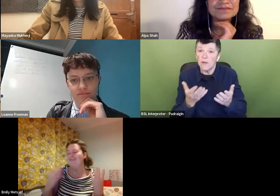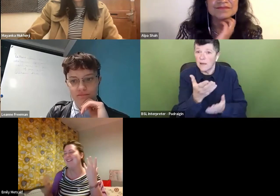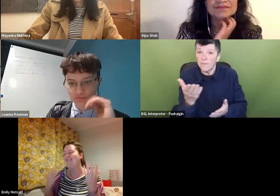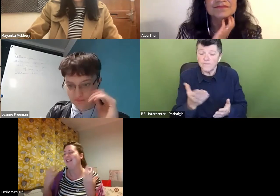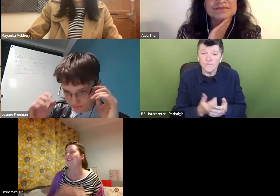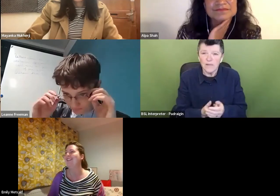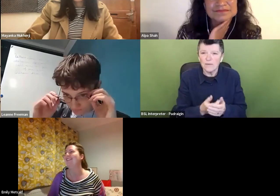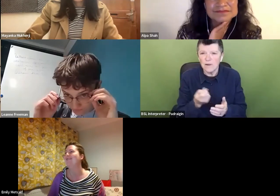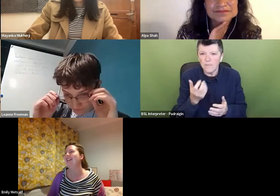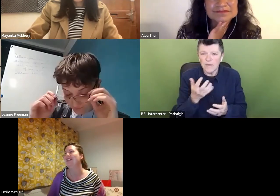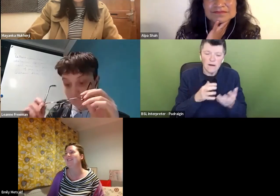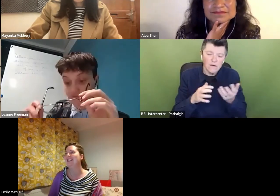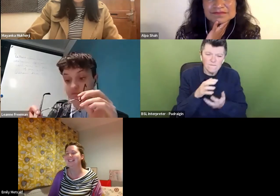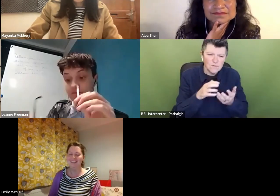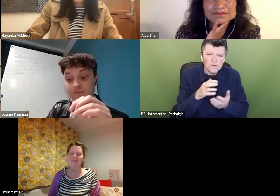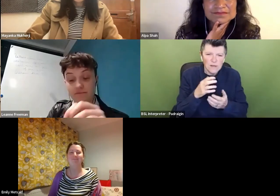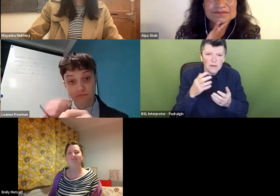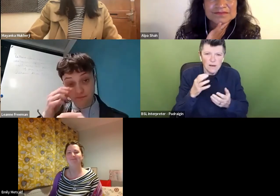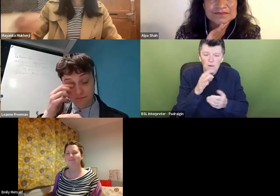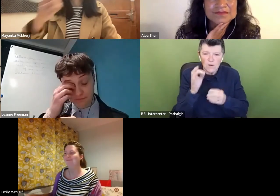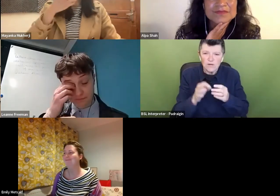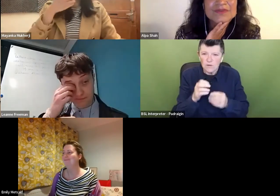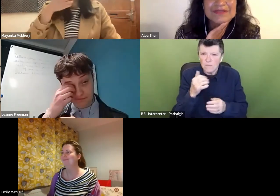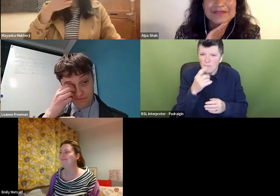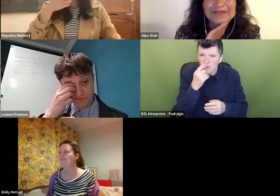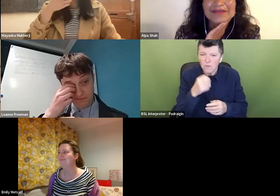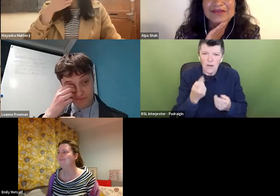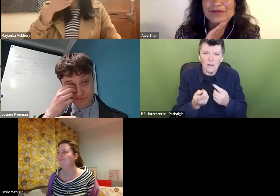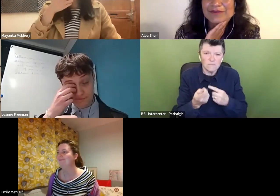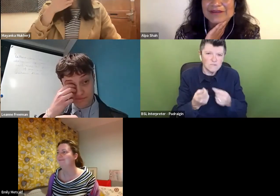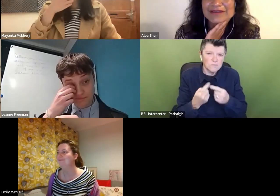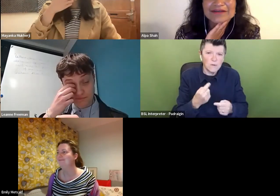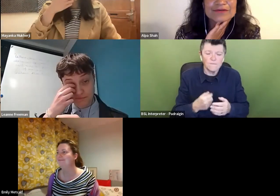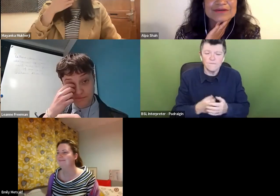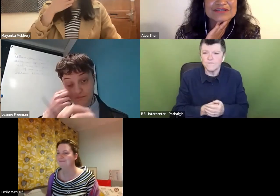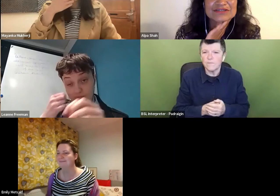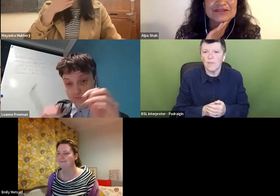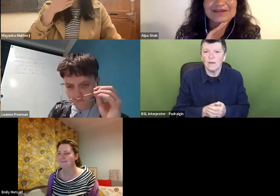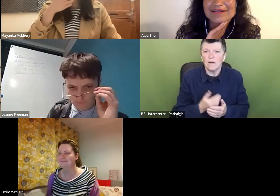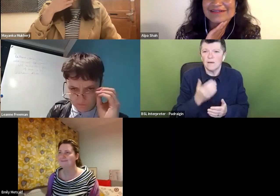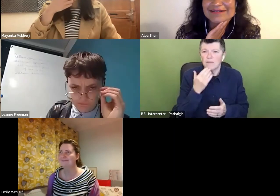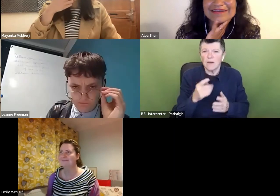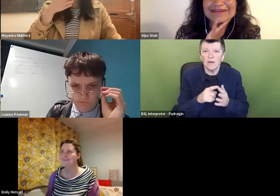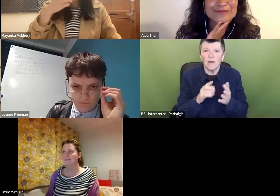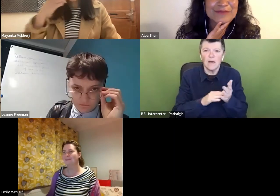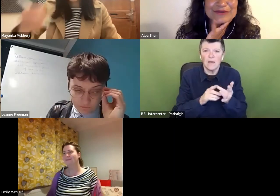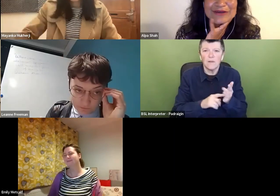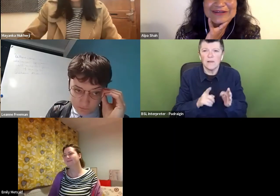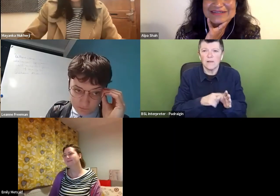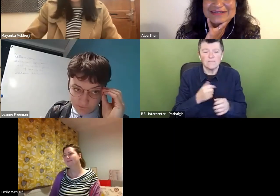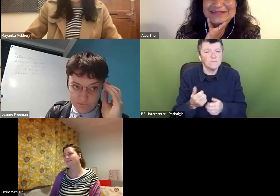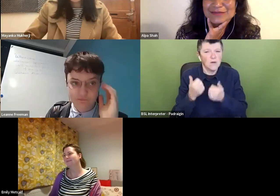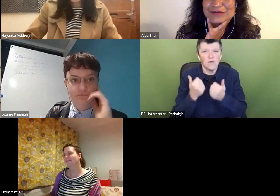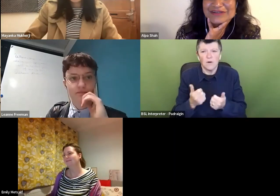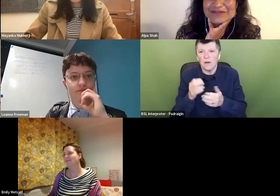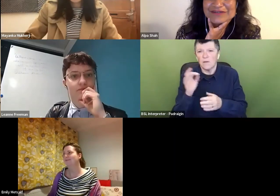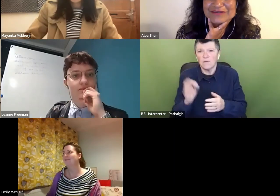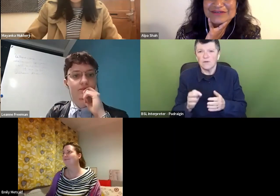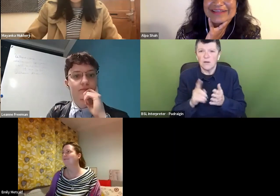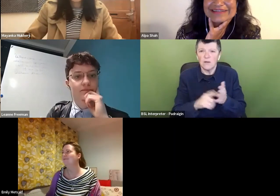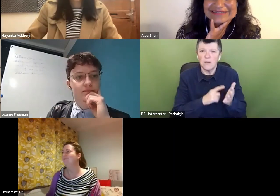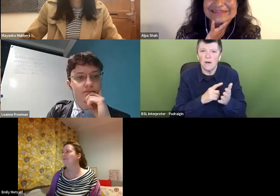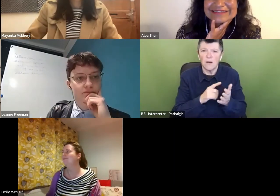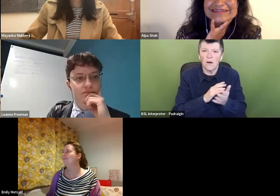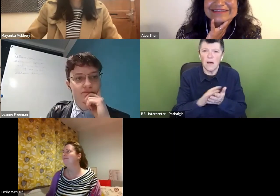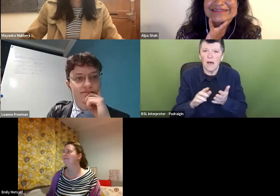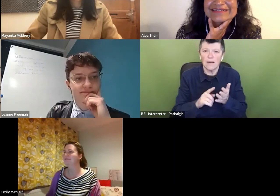question, but maybe you can speak to it. Thank you, Emily. Great question. I'll maybe Johannes and Simon could have a